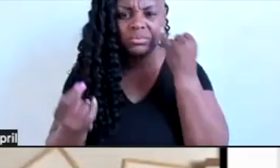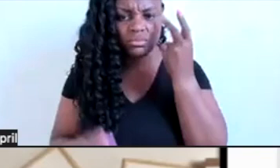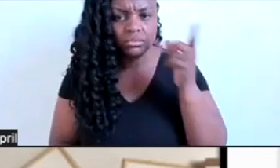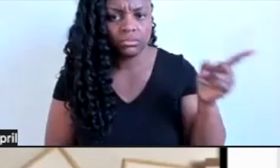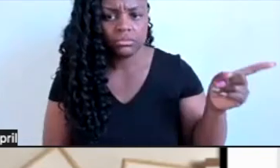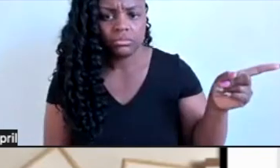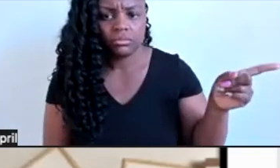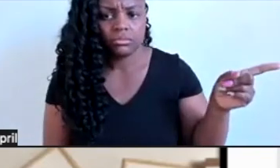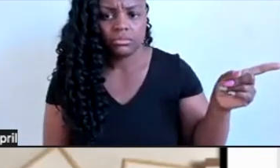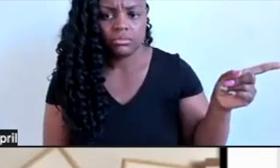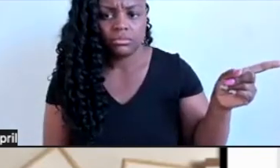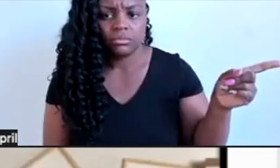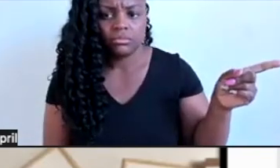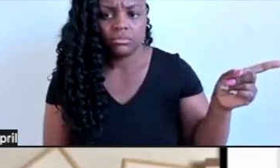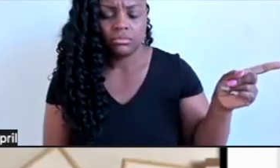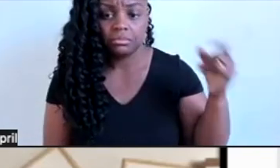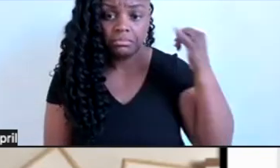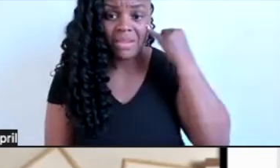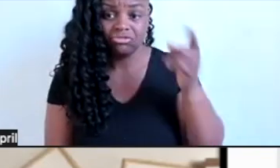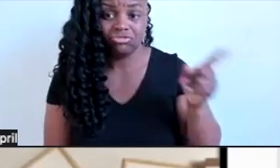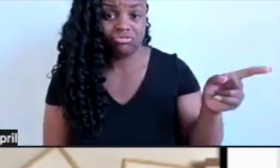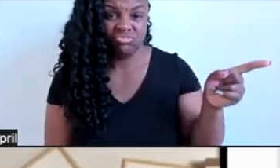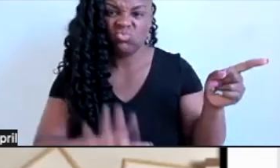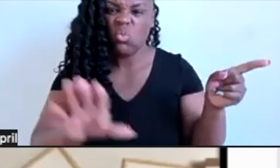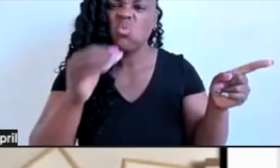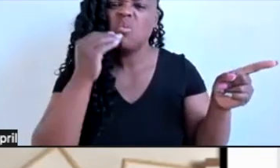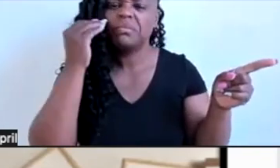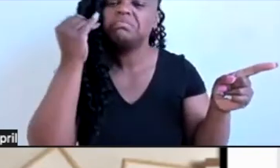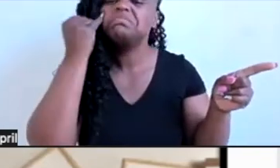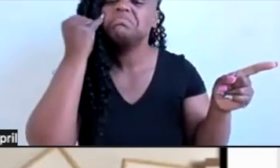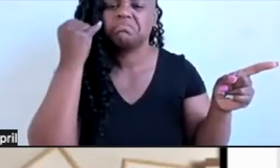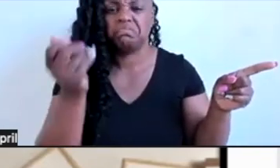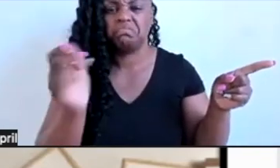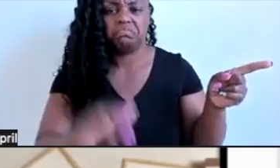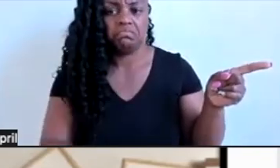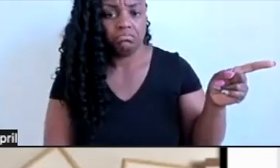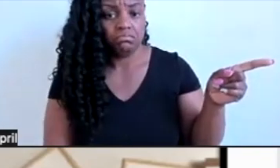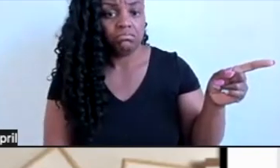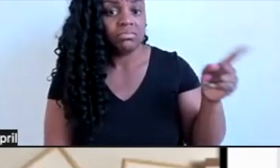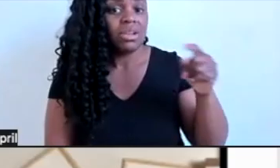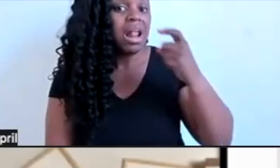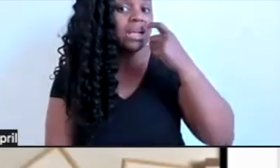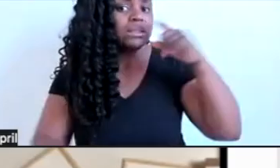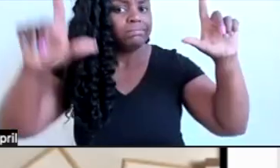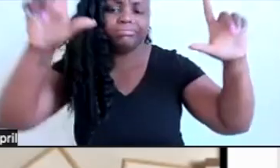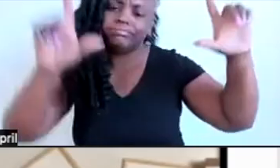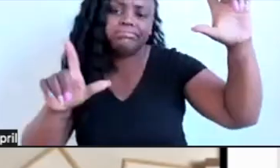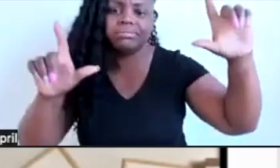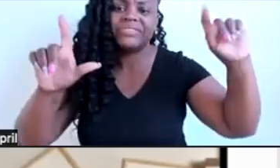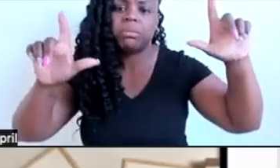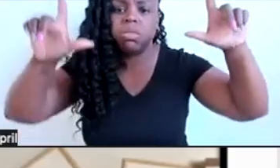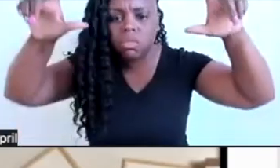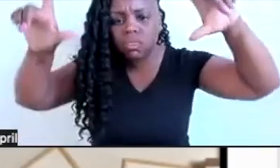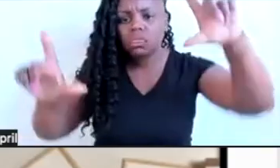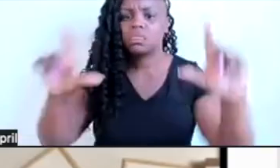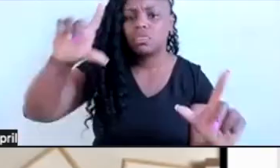shaking stops. There may be broken glass and items that have fallen off shelves. Your fish may have sloshed onto